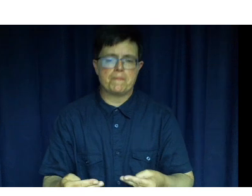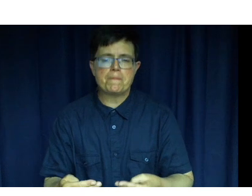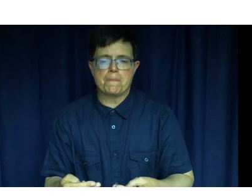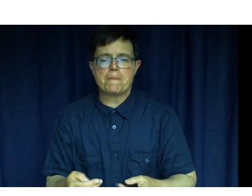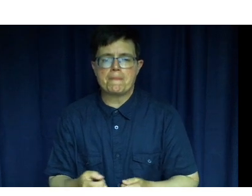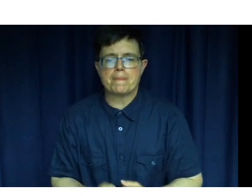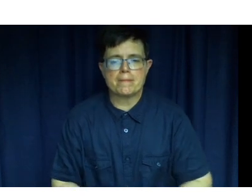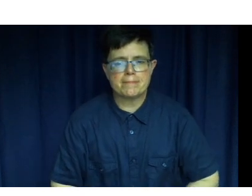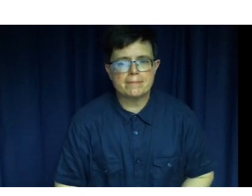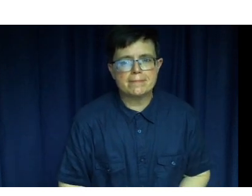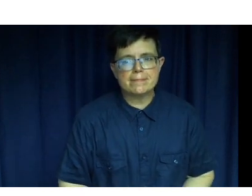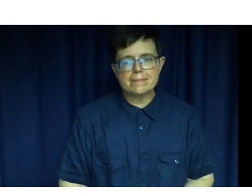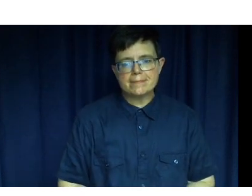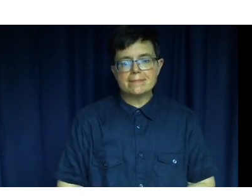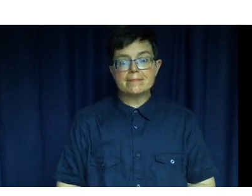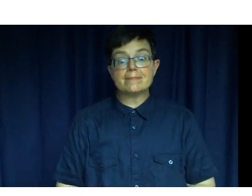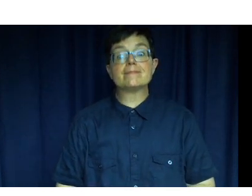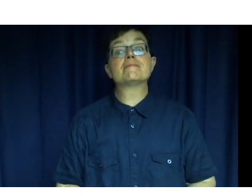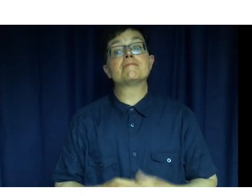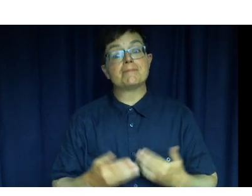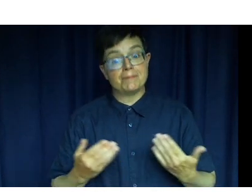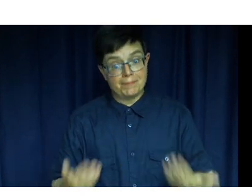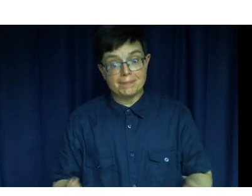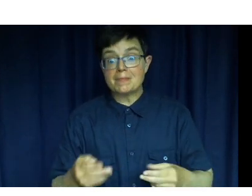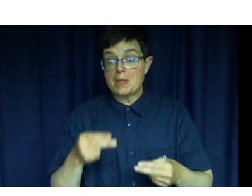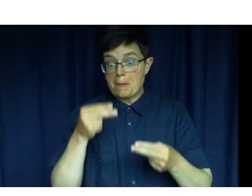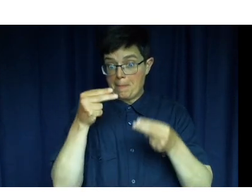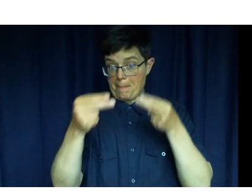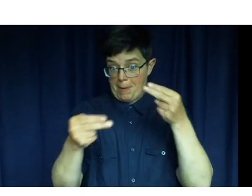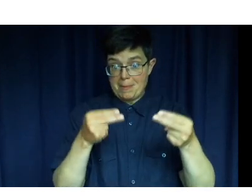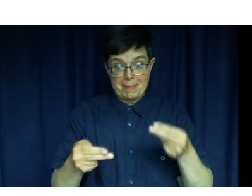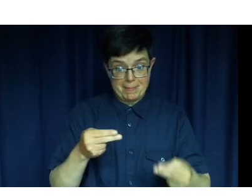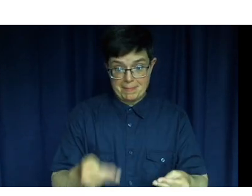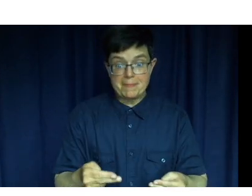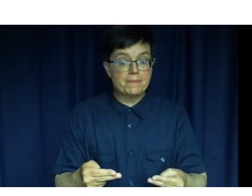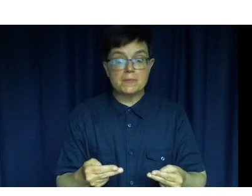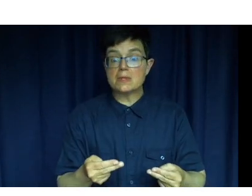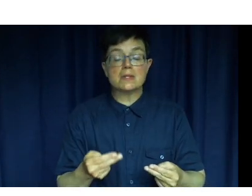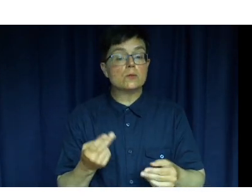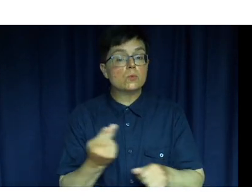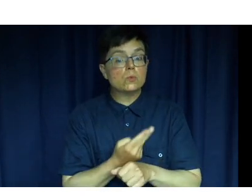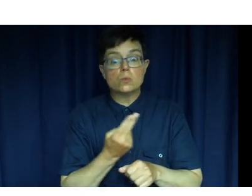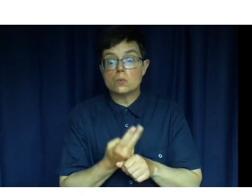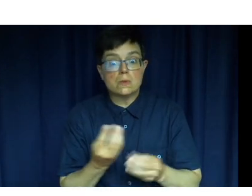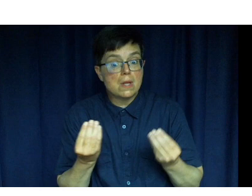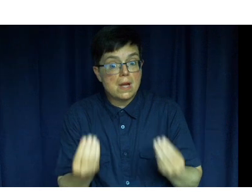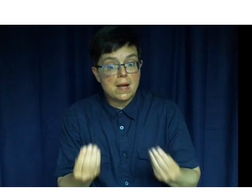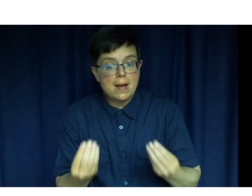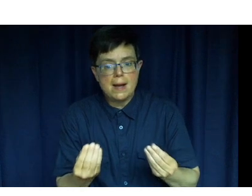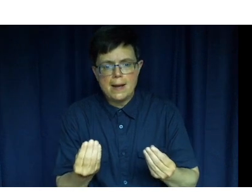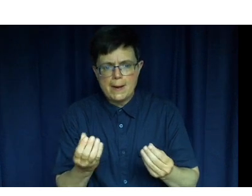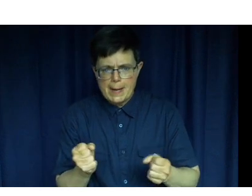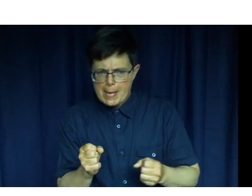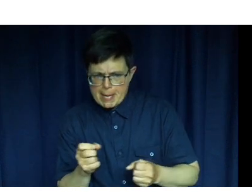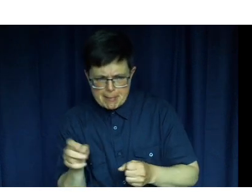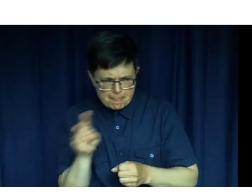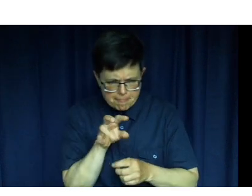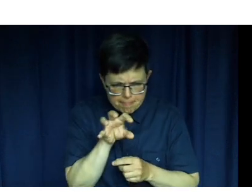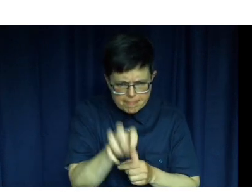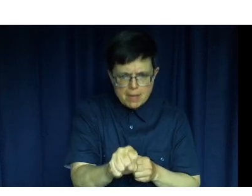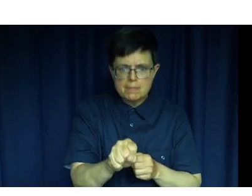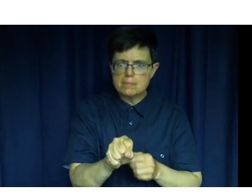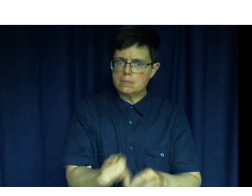describing. The codes that I have mentioned can then be used to identify priorities. So